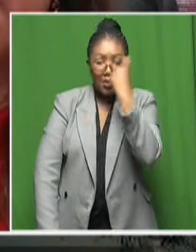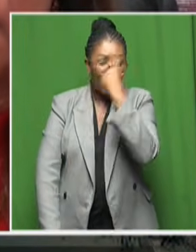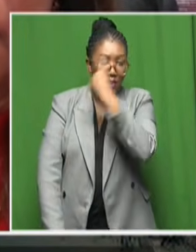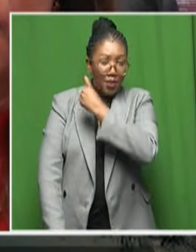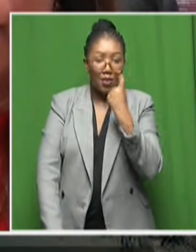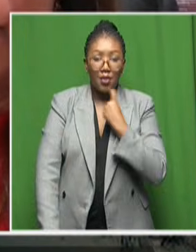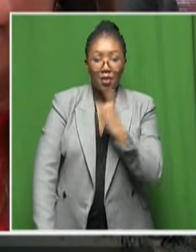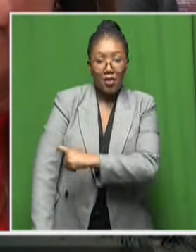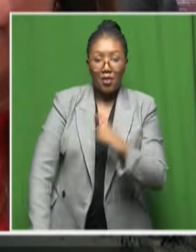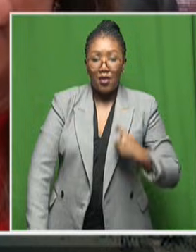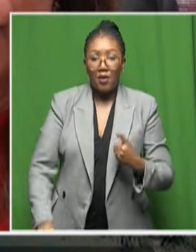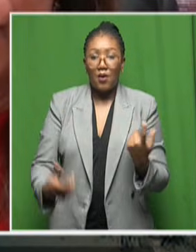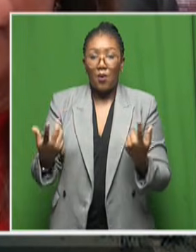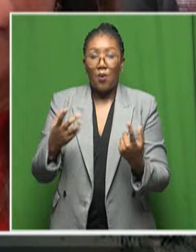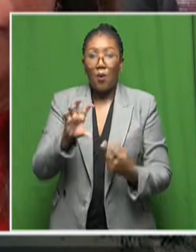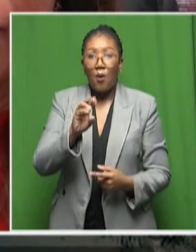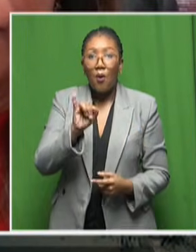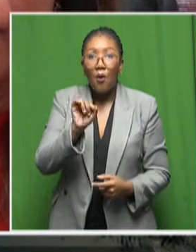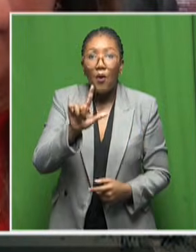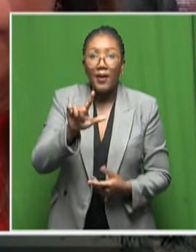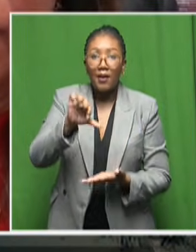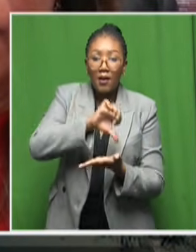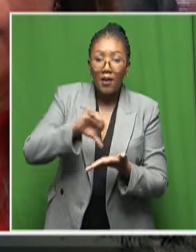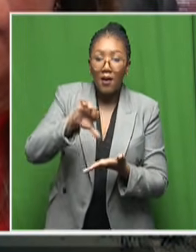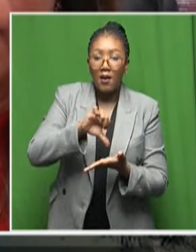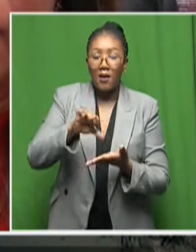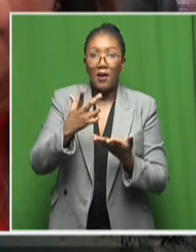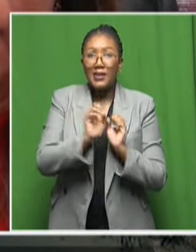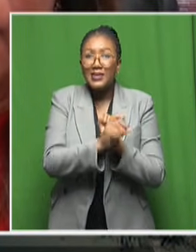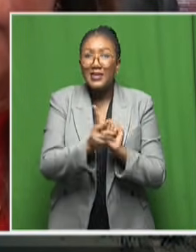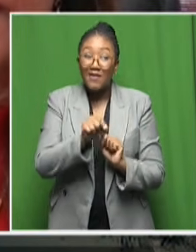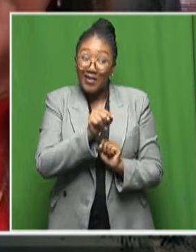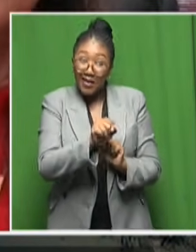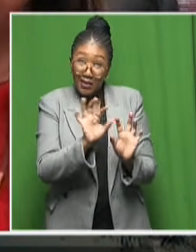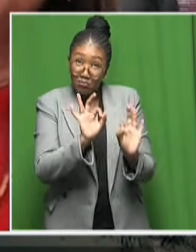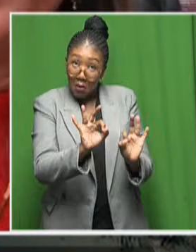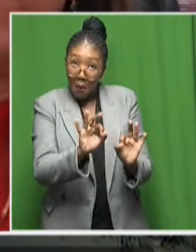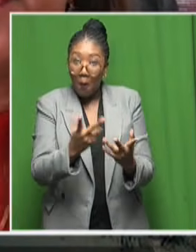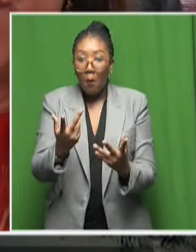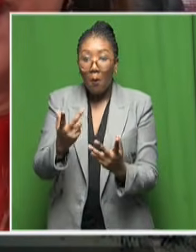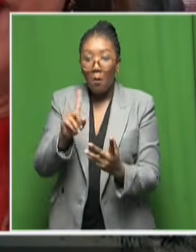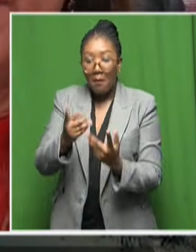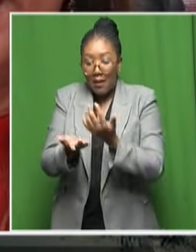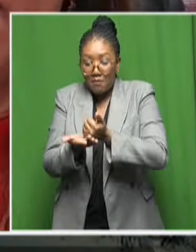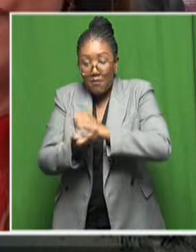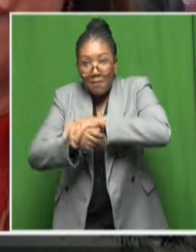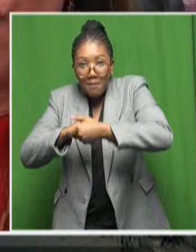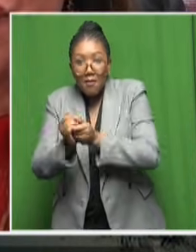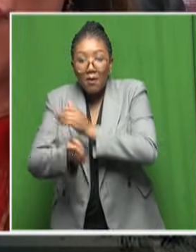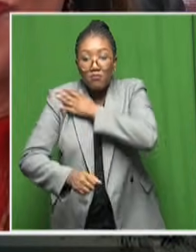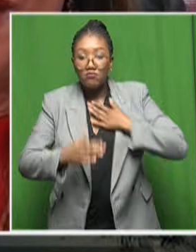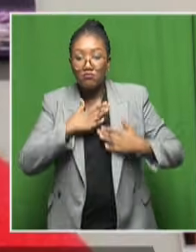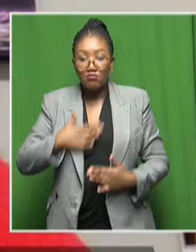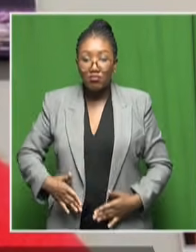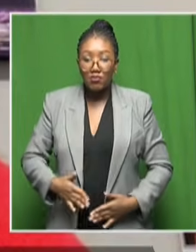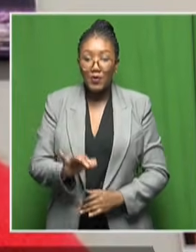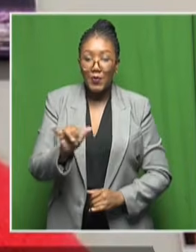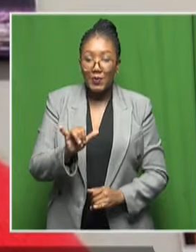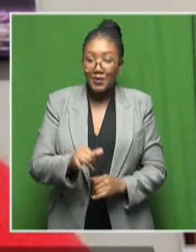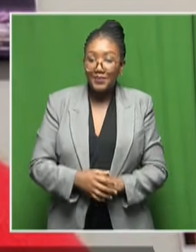aerosol, oils, things like that. What do you think of those? Yeah, no, we also we have endorsed.